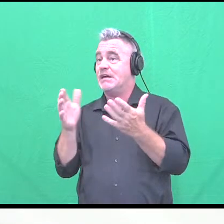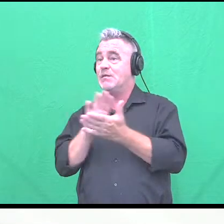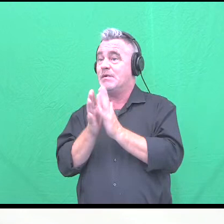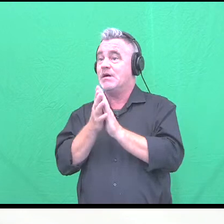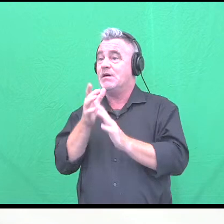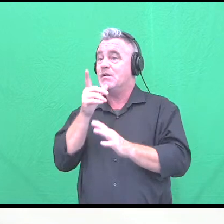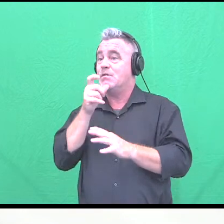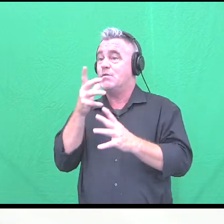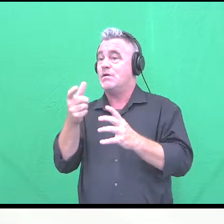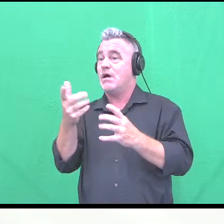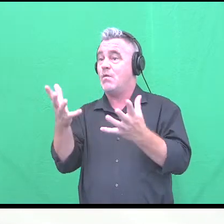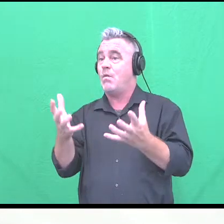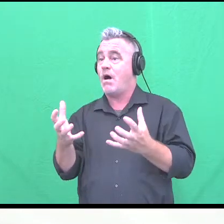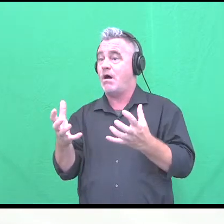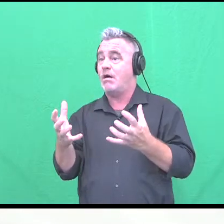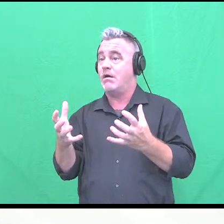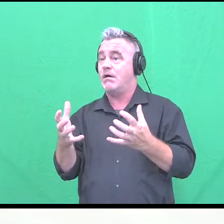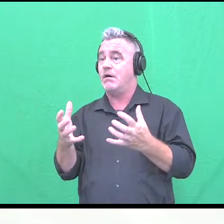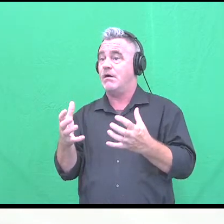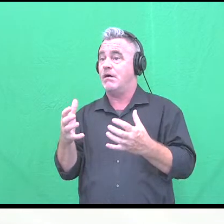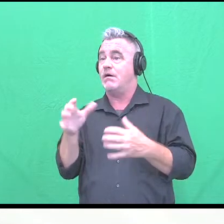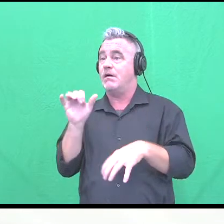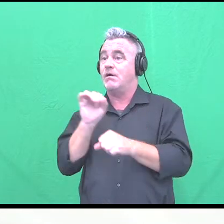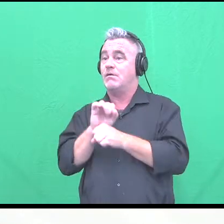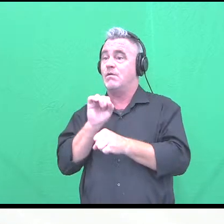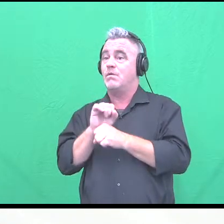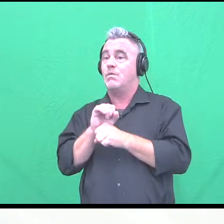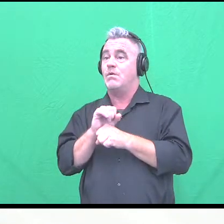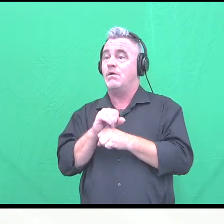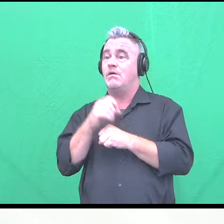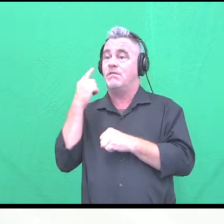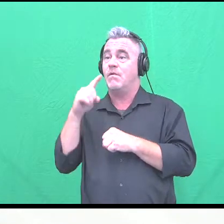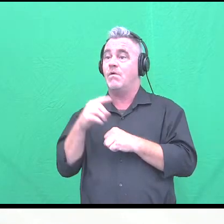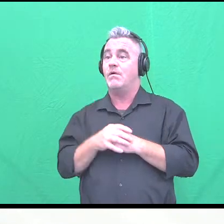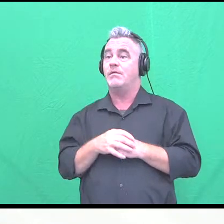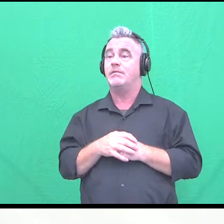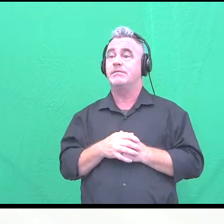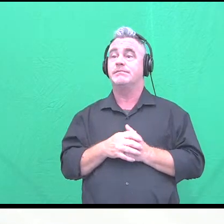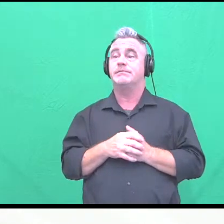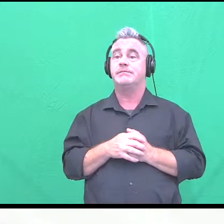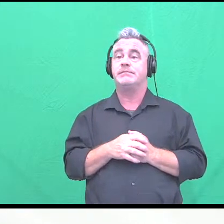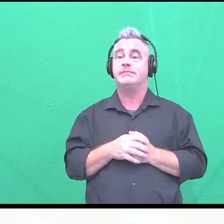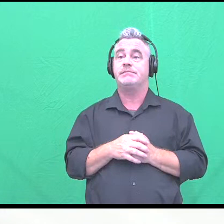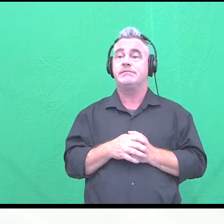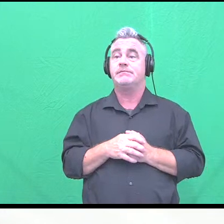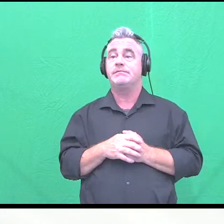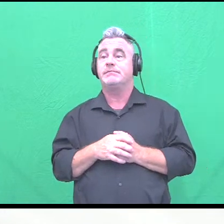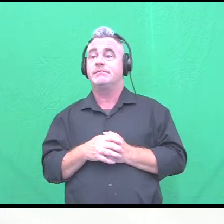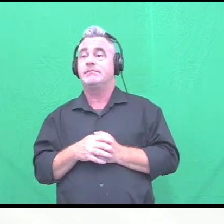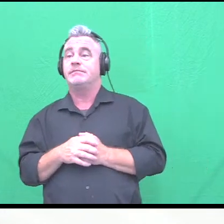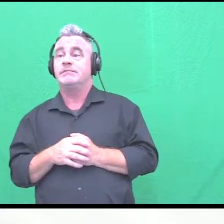they want to become. And that's what we work very hard to do. Thanks, that's all I got.